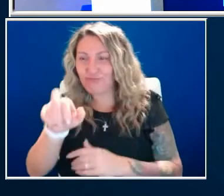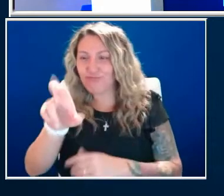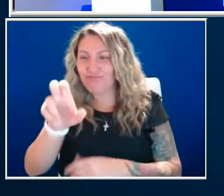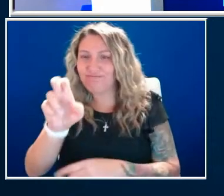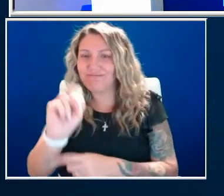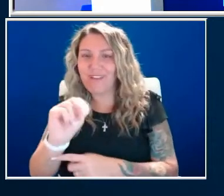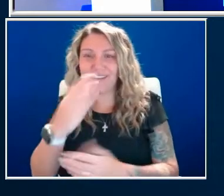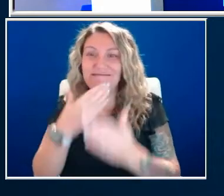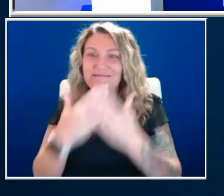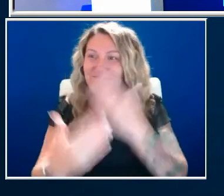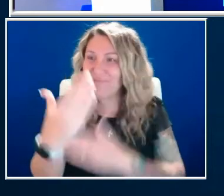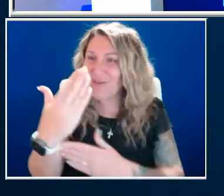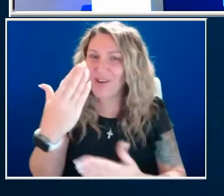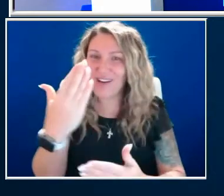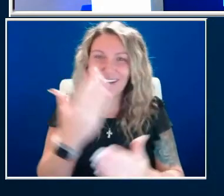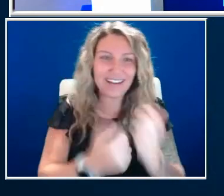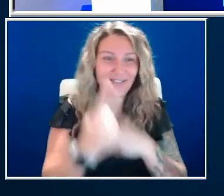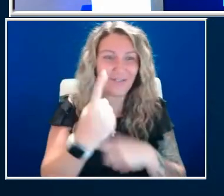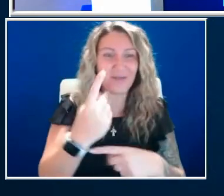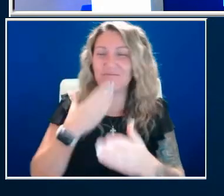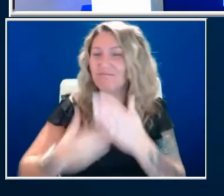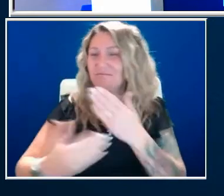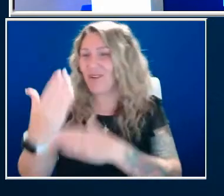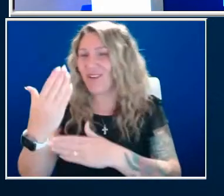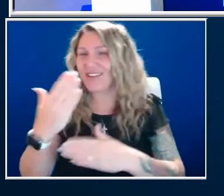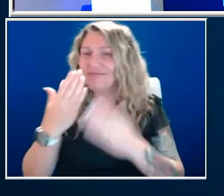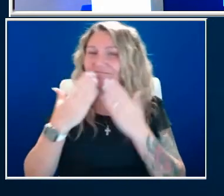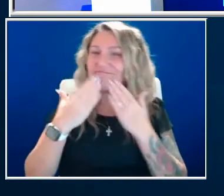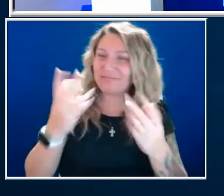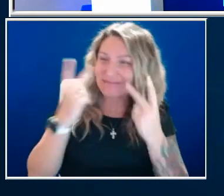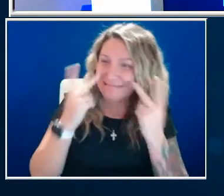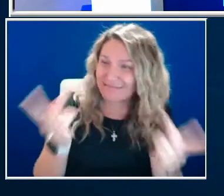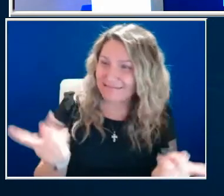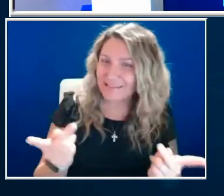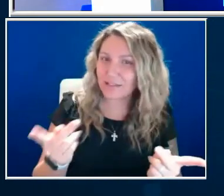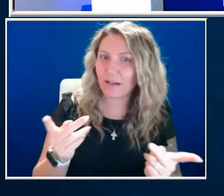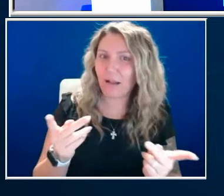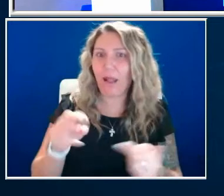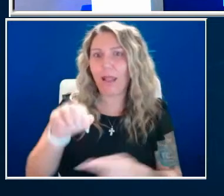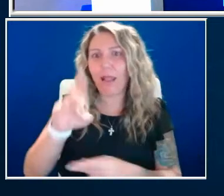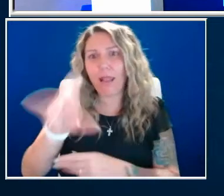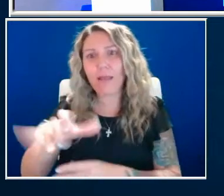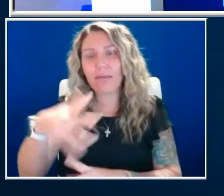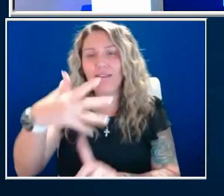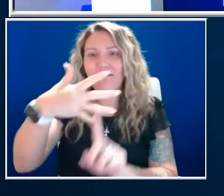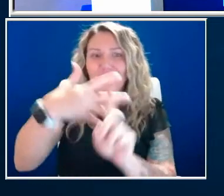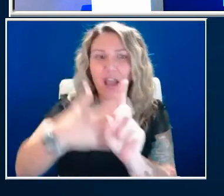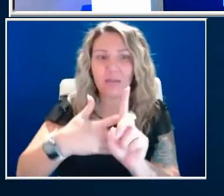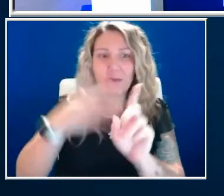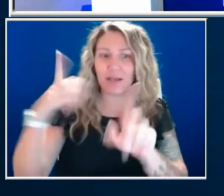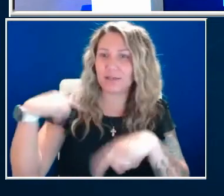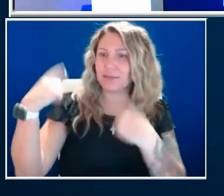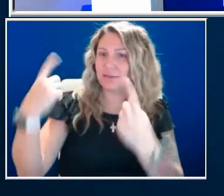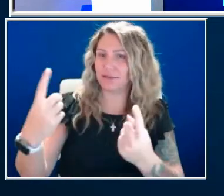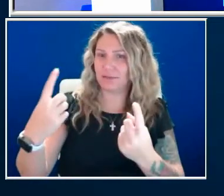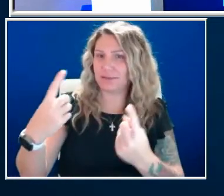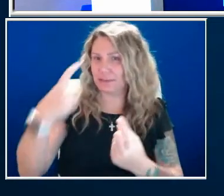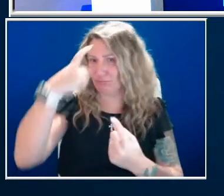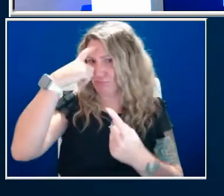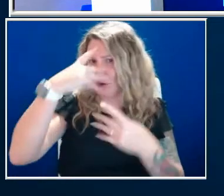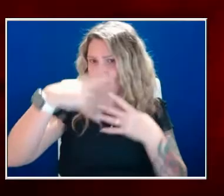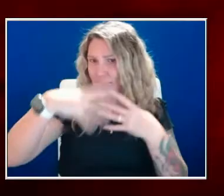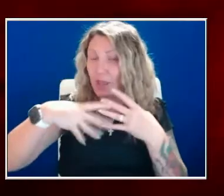morning. Good to see you guys. Amy, it's been 5 months since you had that brain bleed. First, how are you